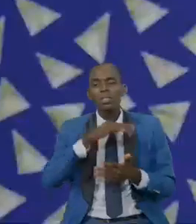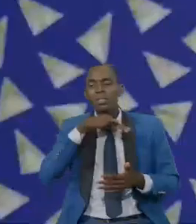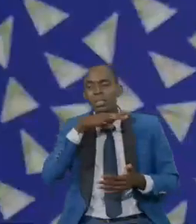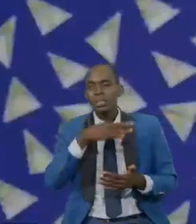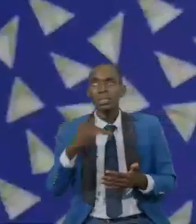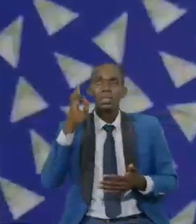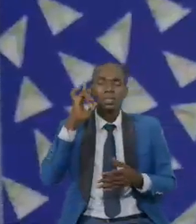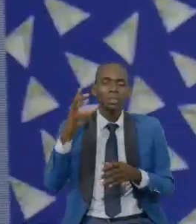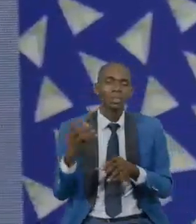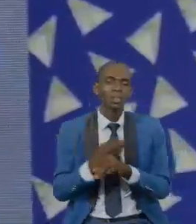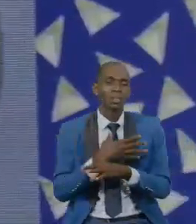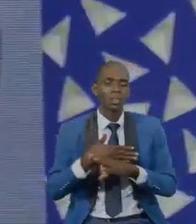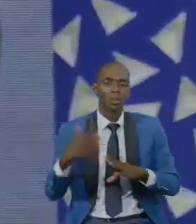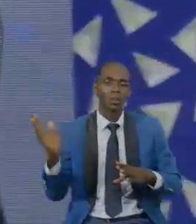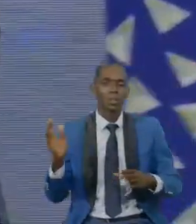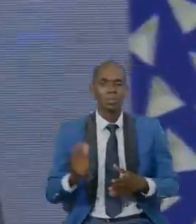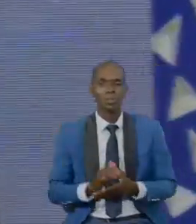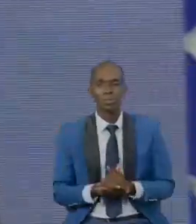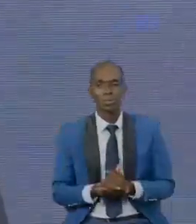away.